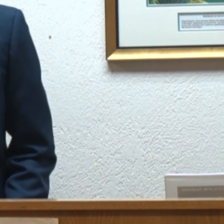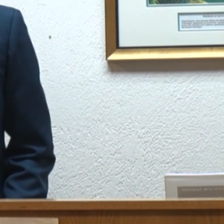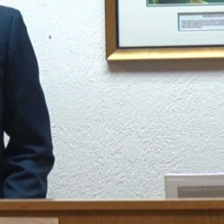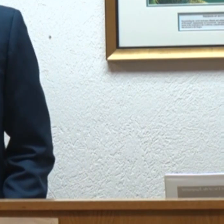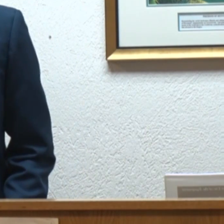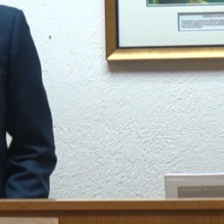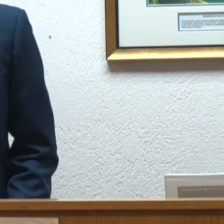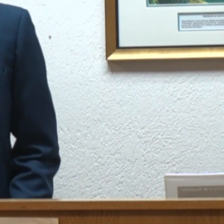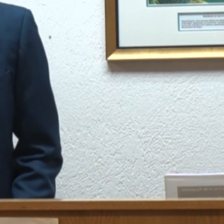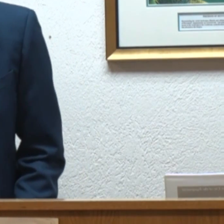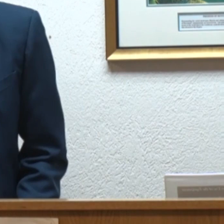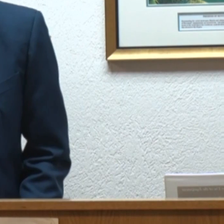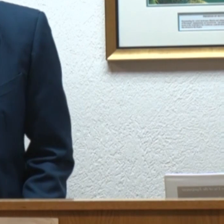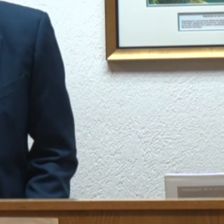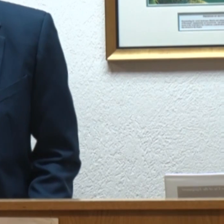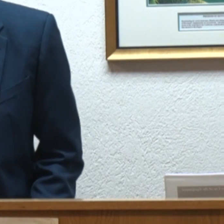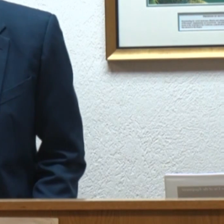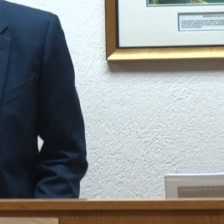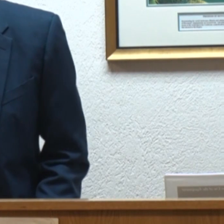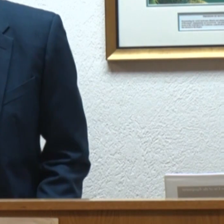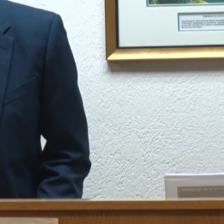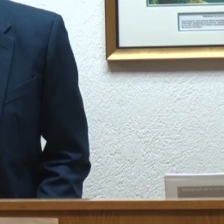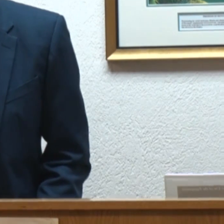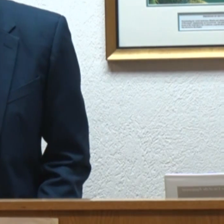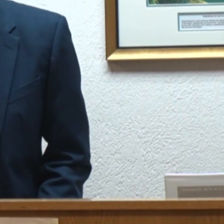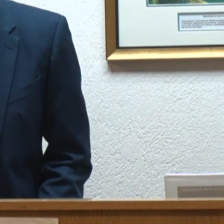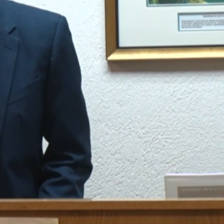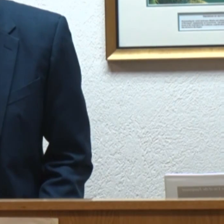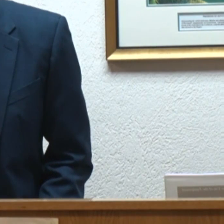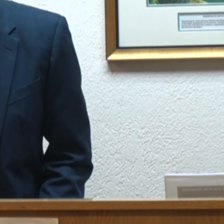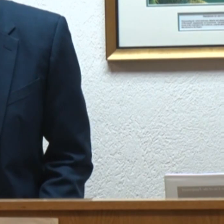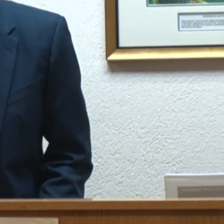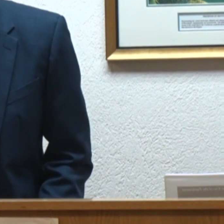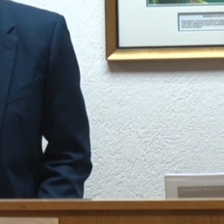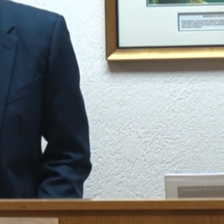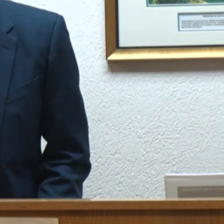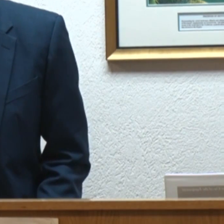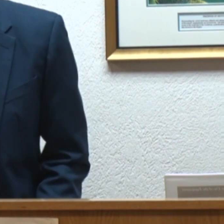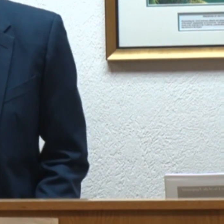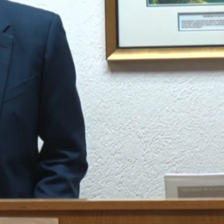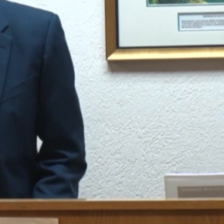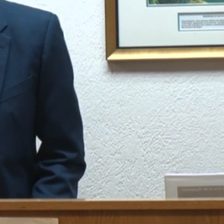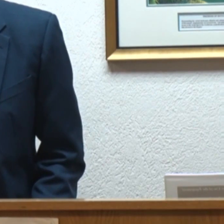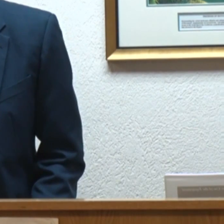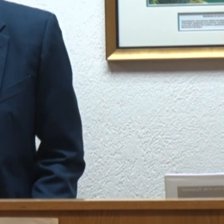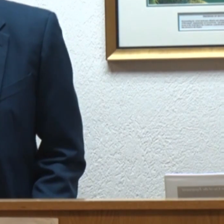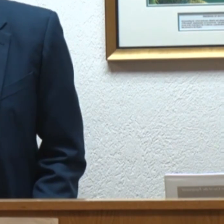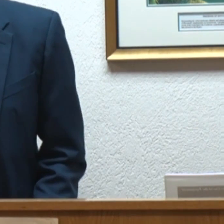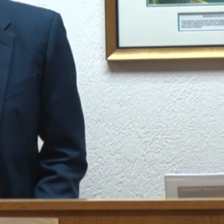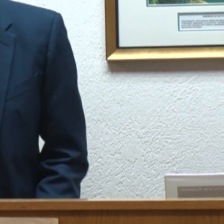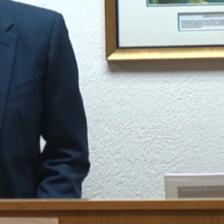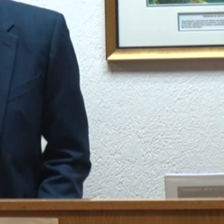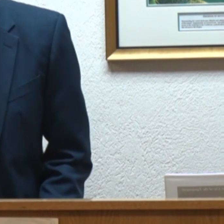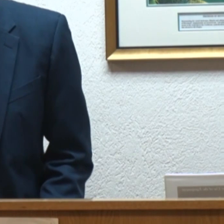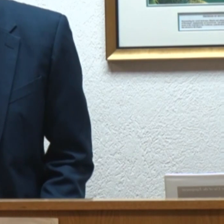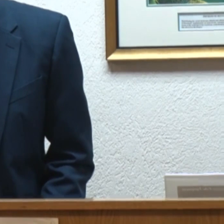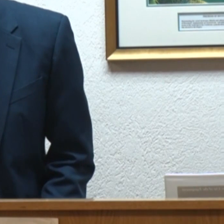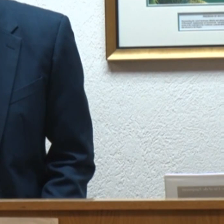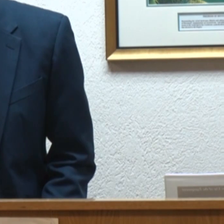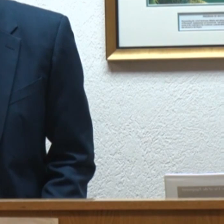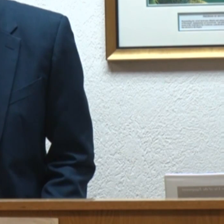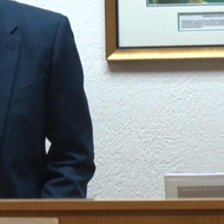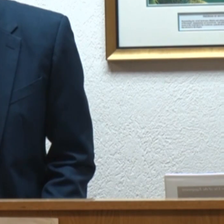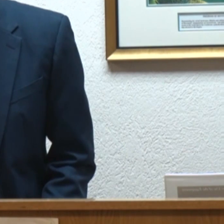down a road that is not to our advantage. We, the intellectuals, the thinkers and technocrats, must put aside